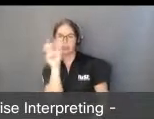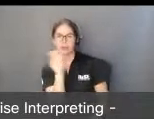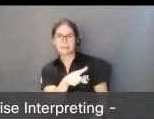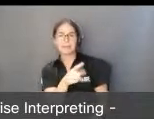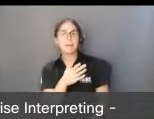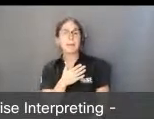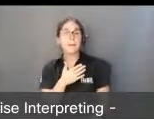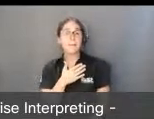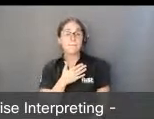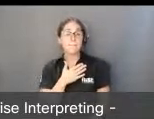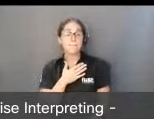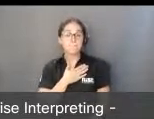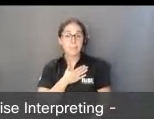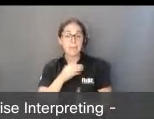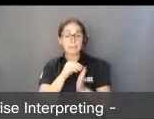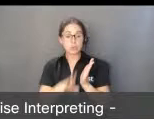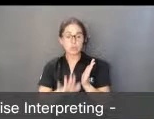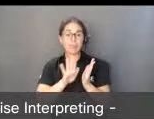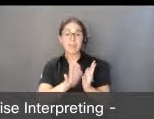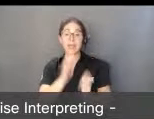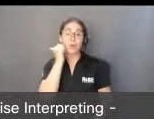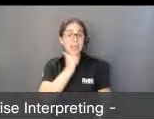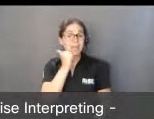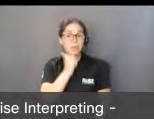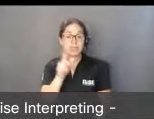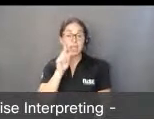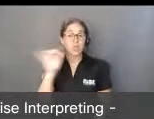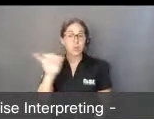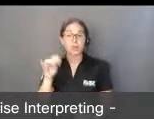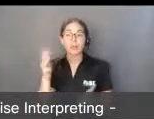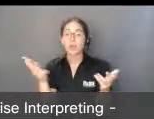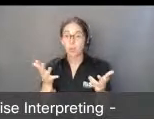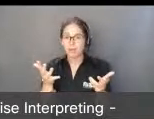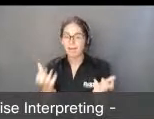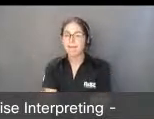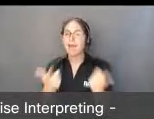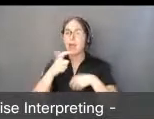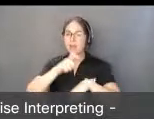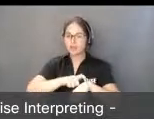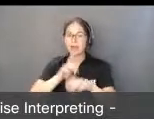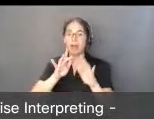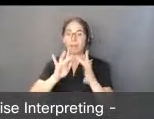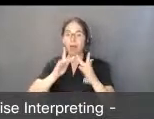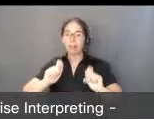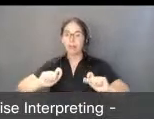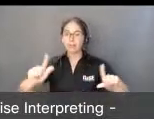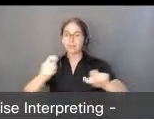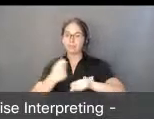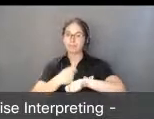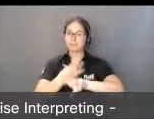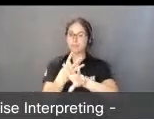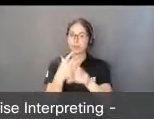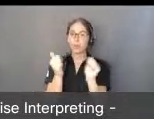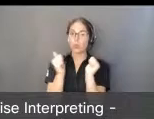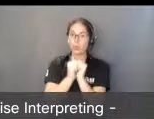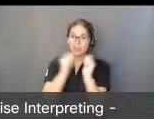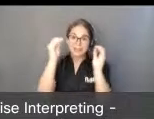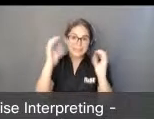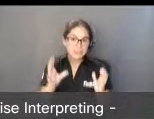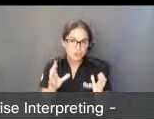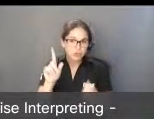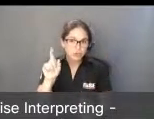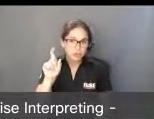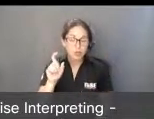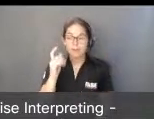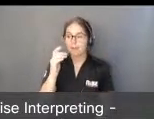students' day actually look like? How much time will they likely spend online directly engaging with their teacher? How much